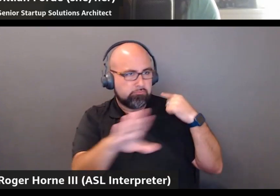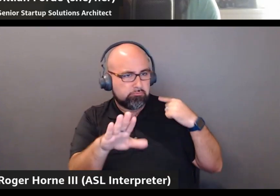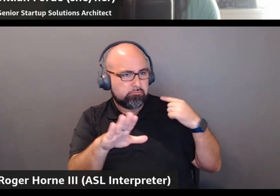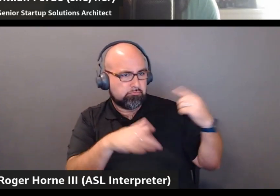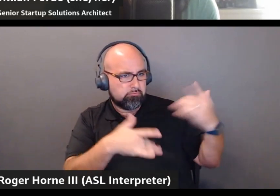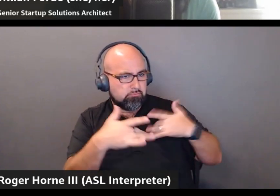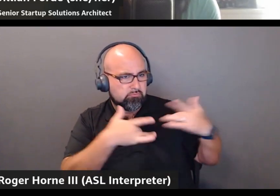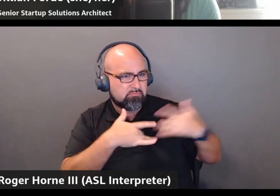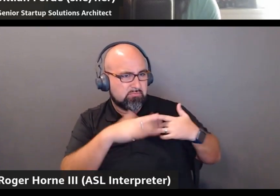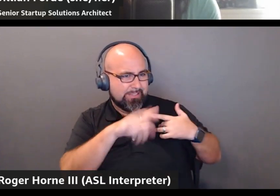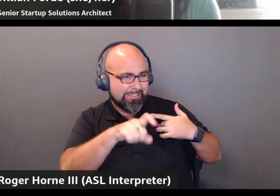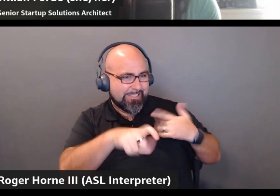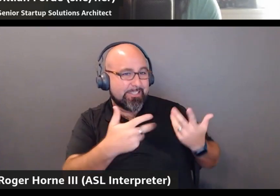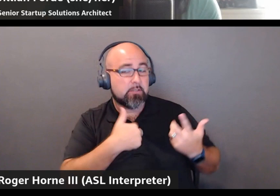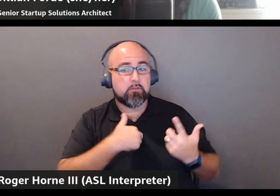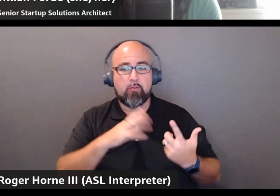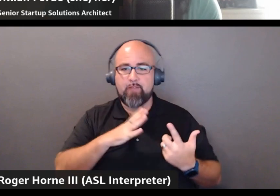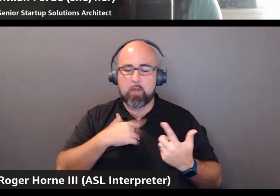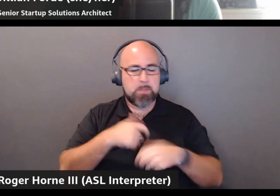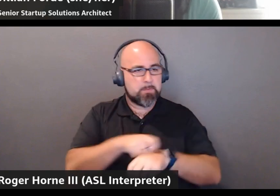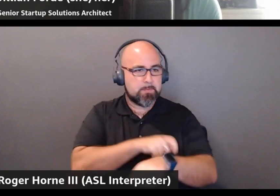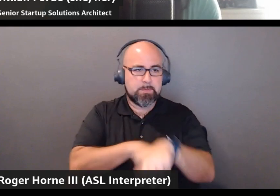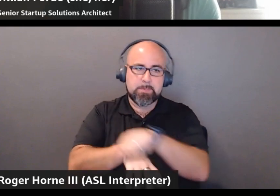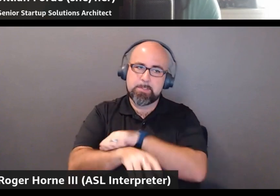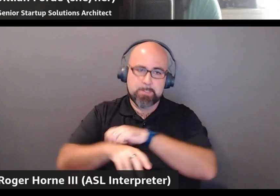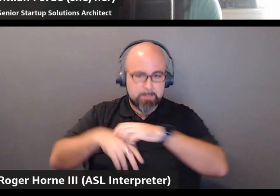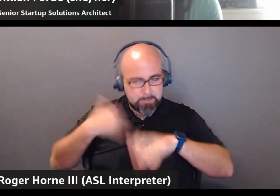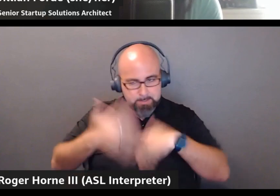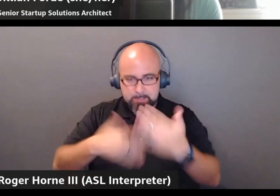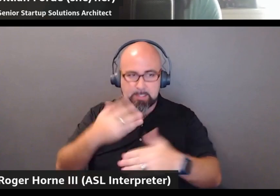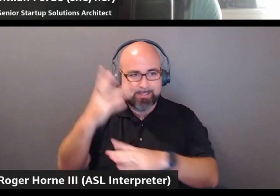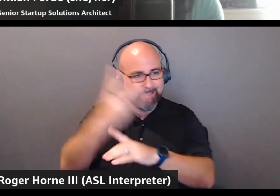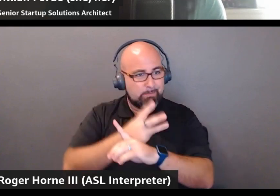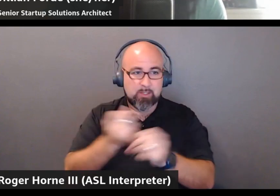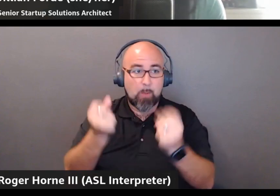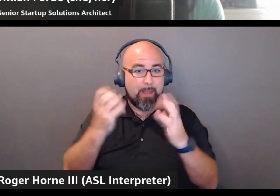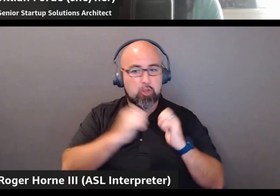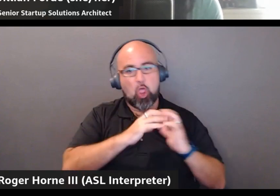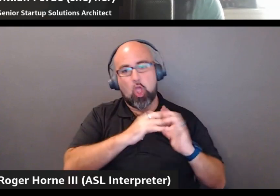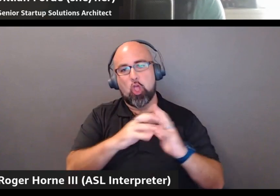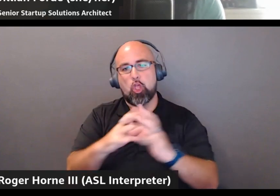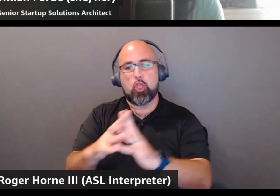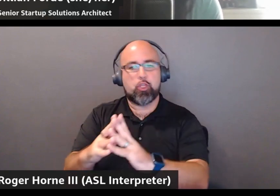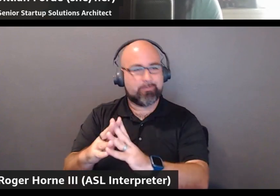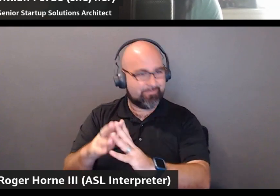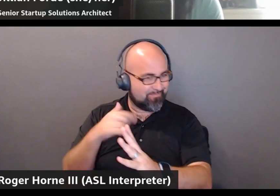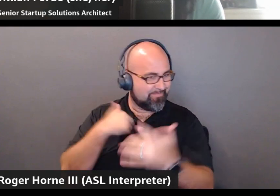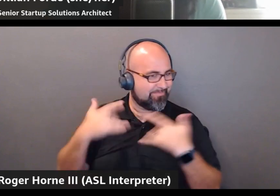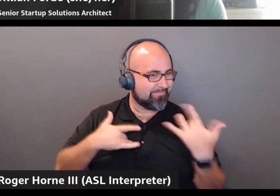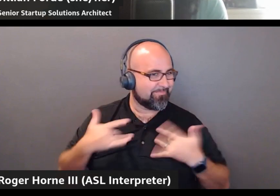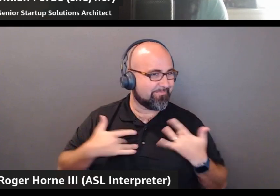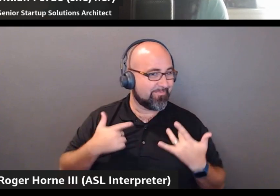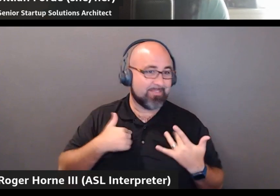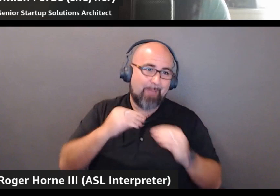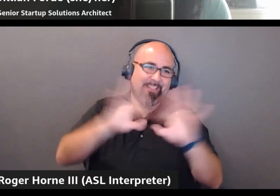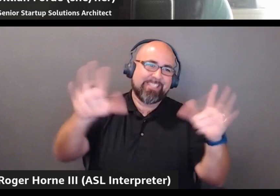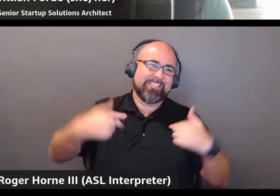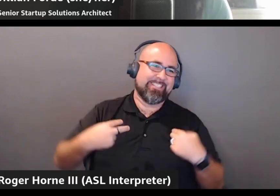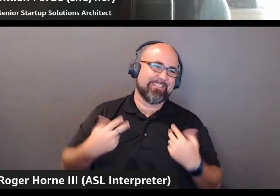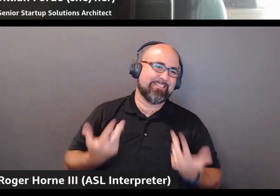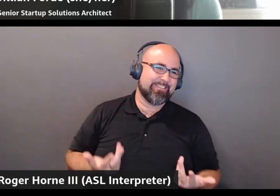so we really got to work. It's been 6 months, and there's so many launches. I'm so excited about it, as you can tell. Oh,